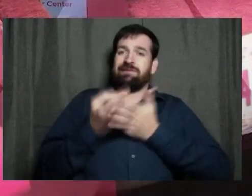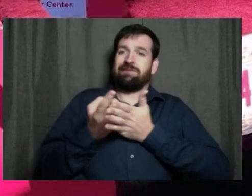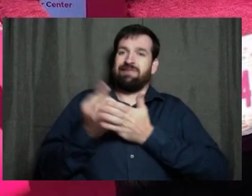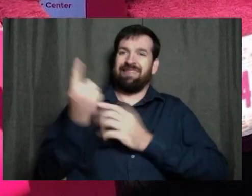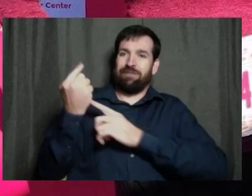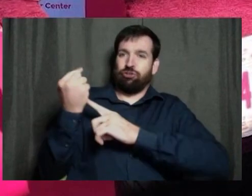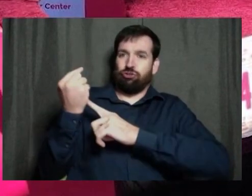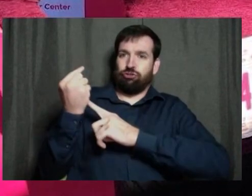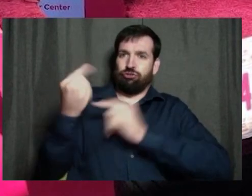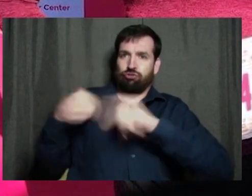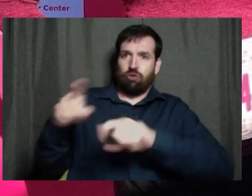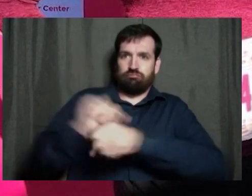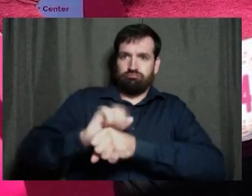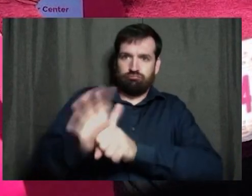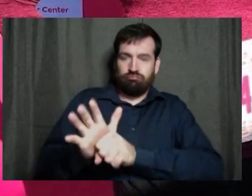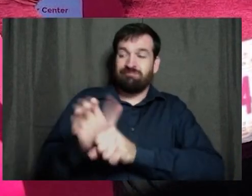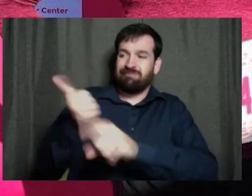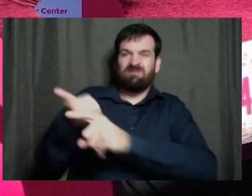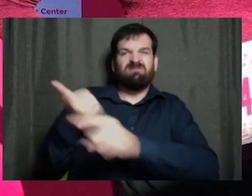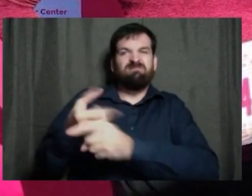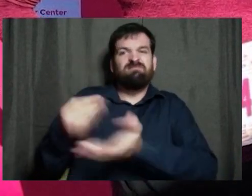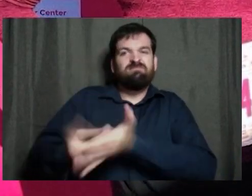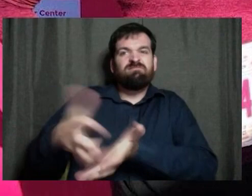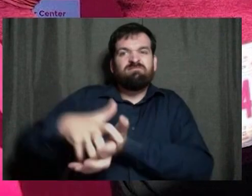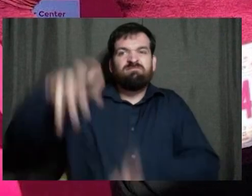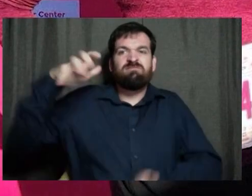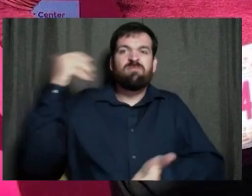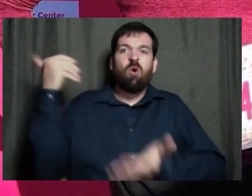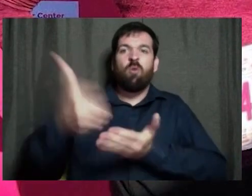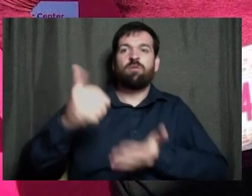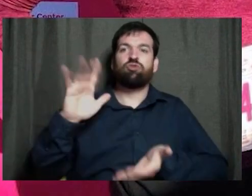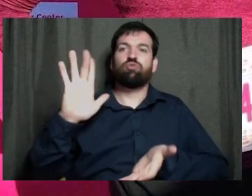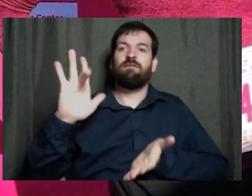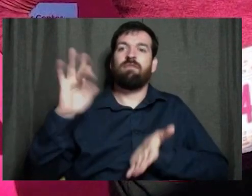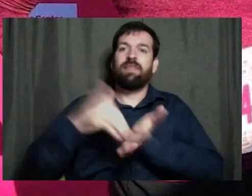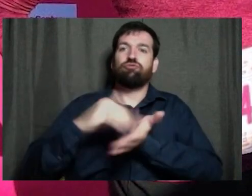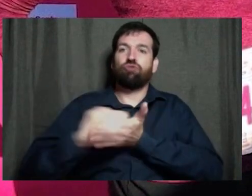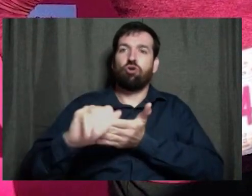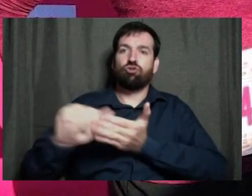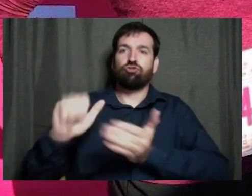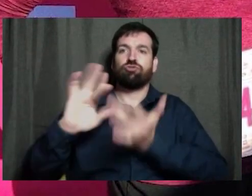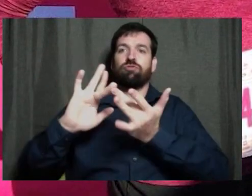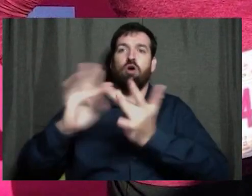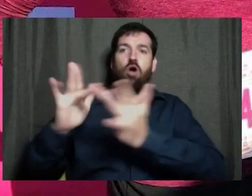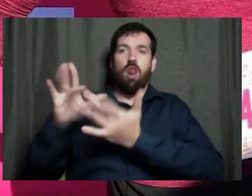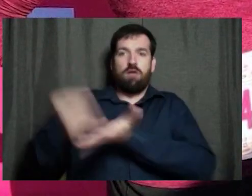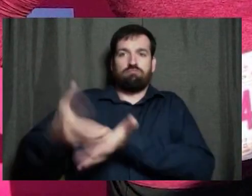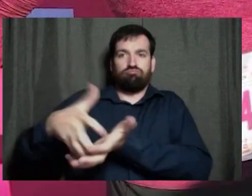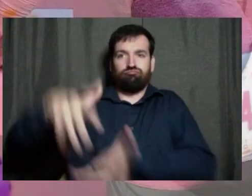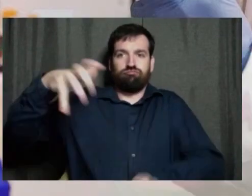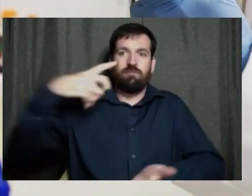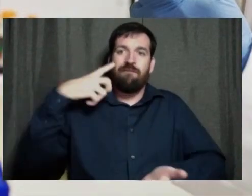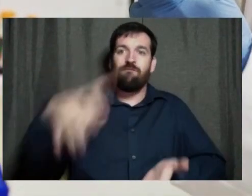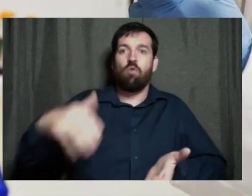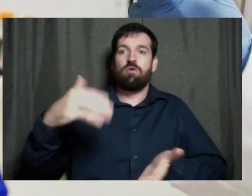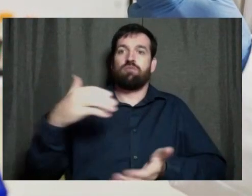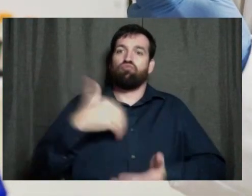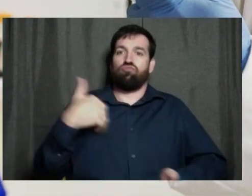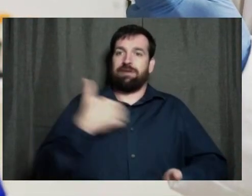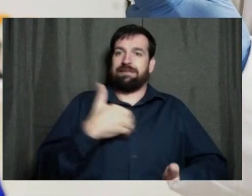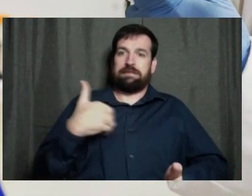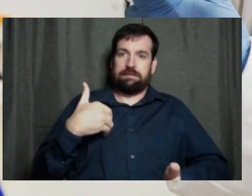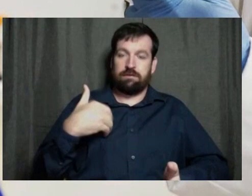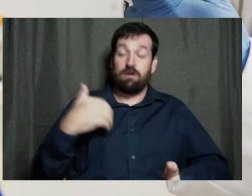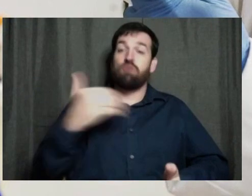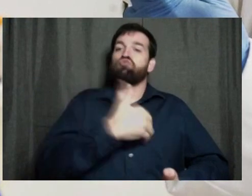pandemic, Lauren raised almost $25,000 during an online fundraiser to advance breast cancer research. After